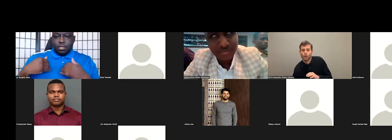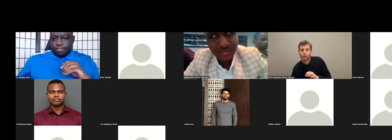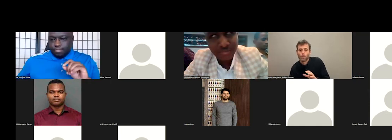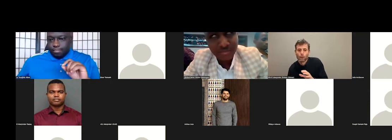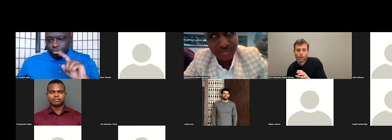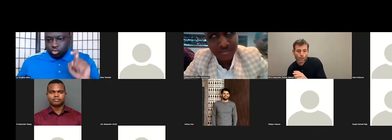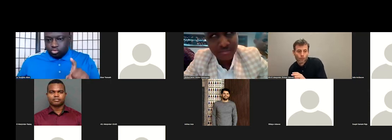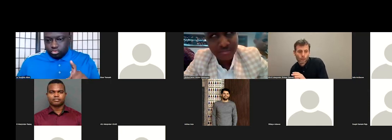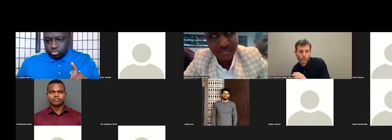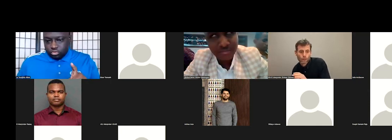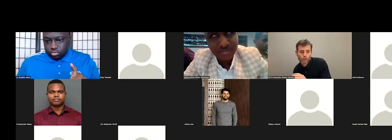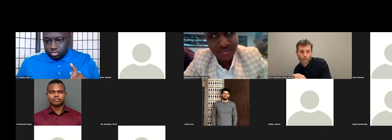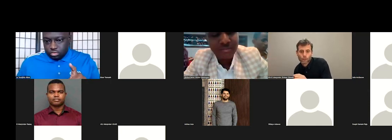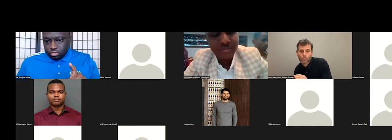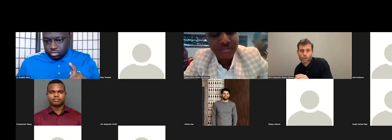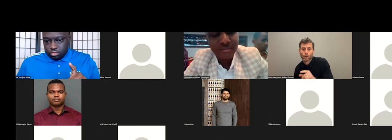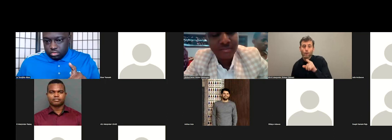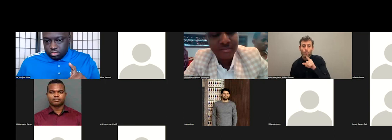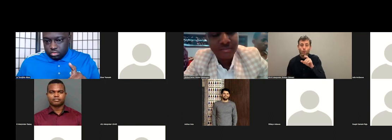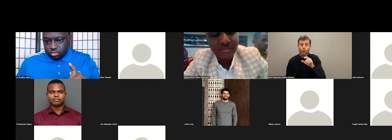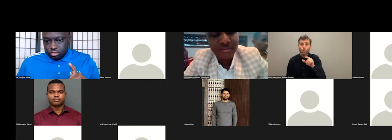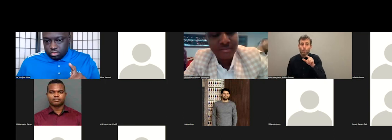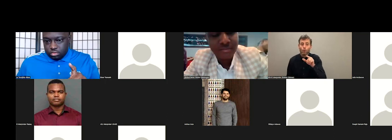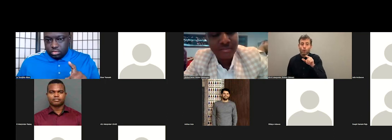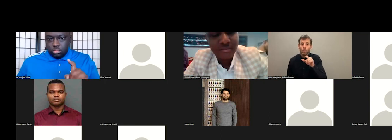Do you have somebody to voice your question? Oh.